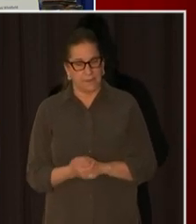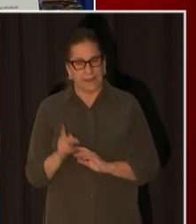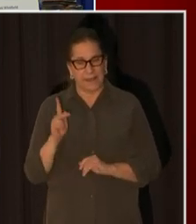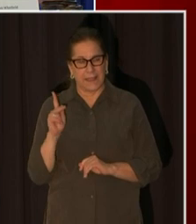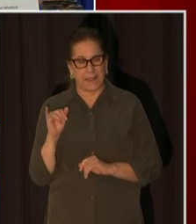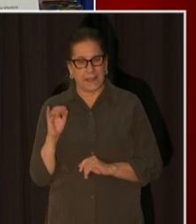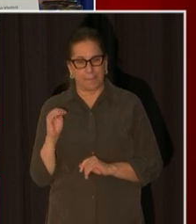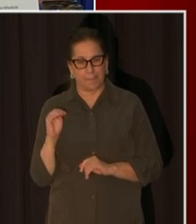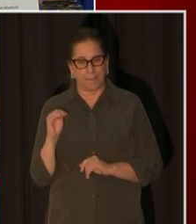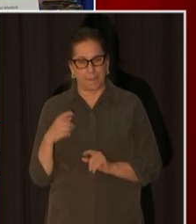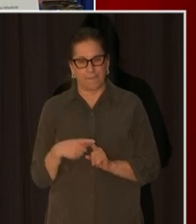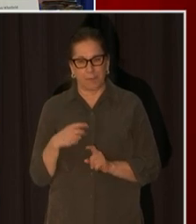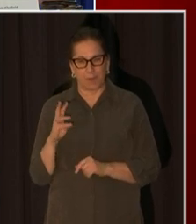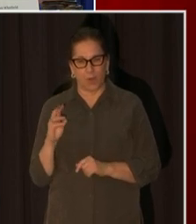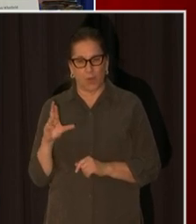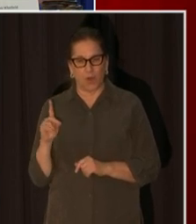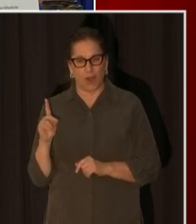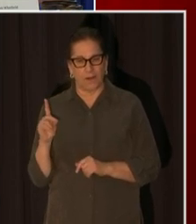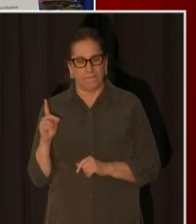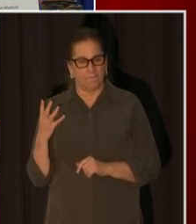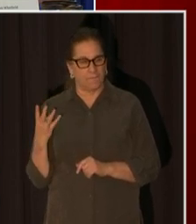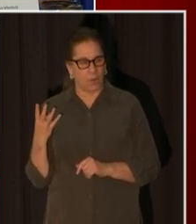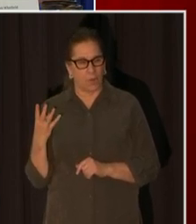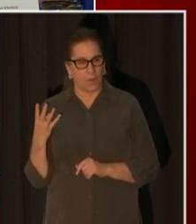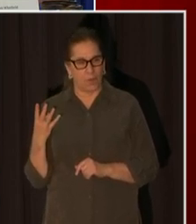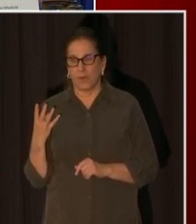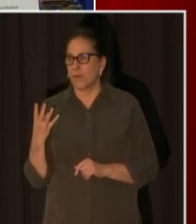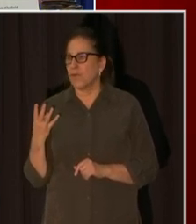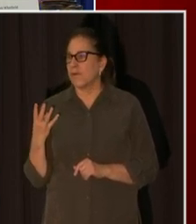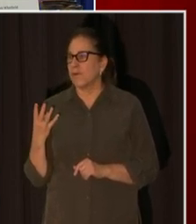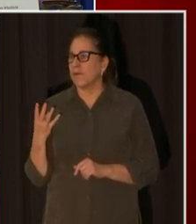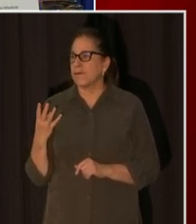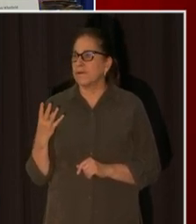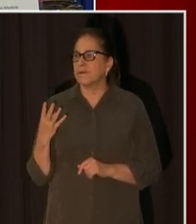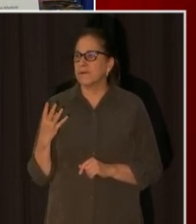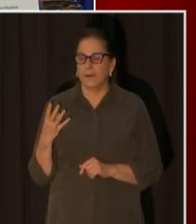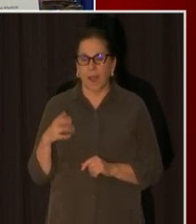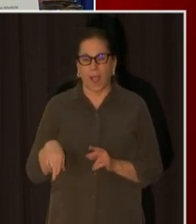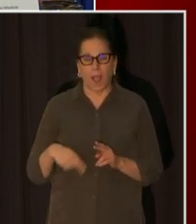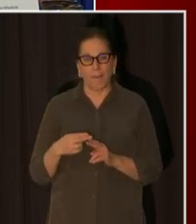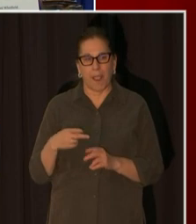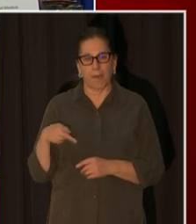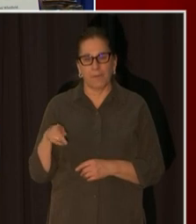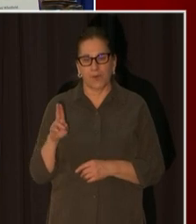census and encouraging your neighbors and your colleagues to complete the census because